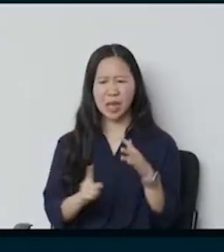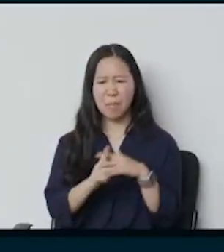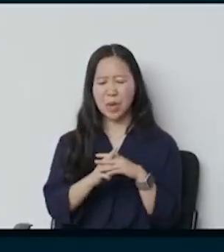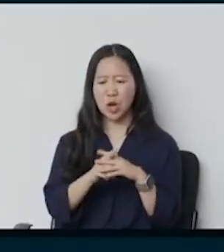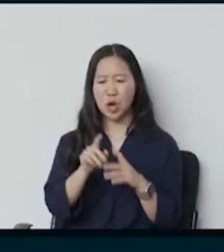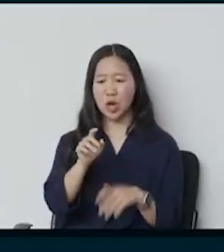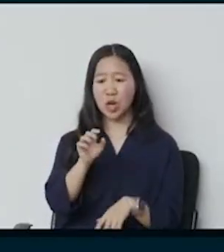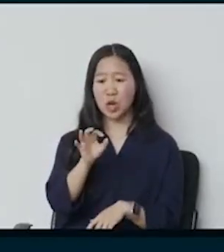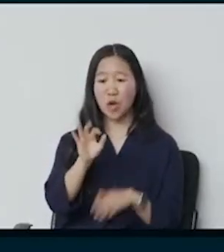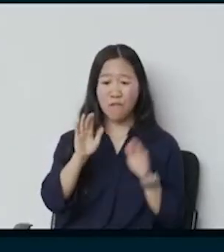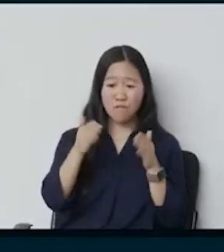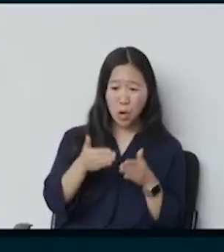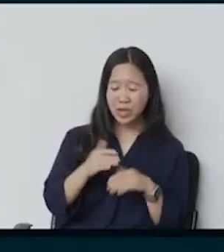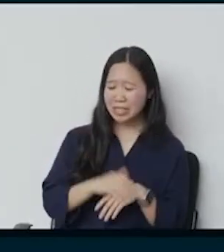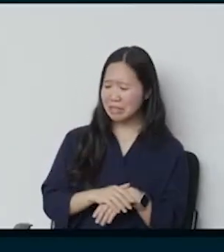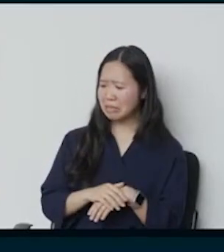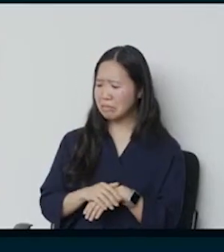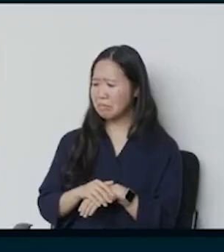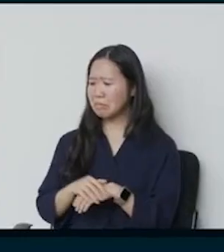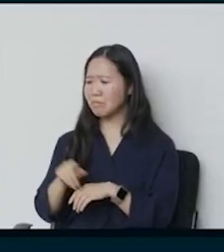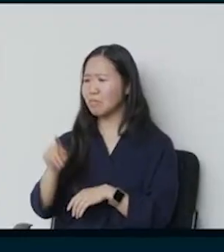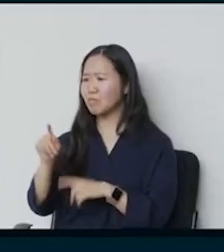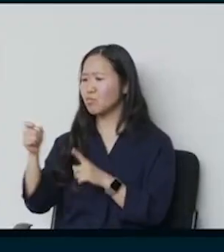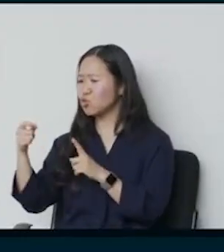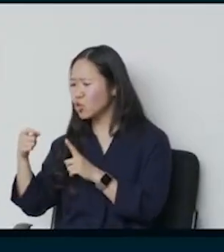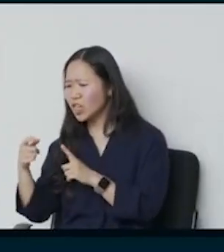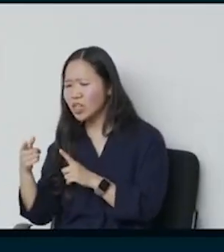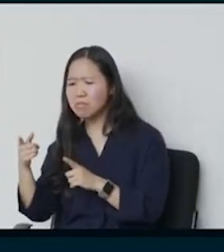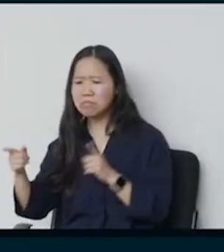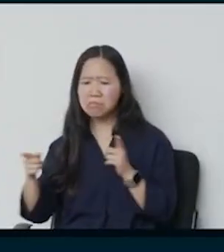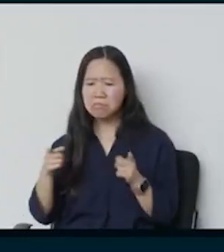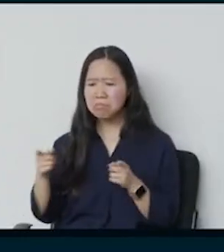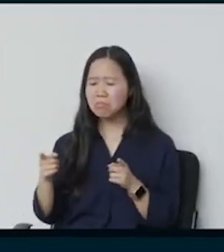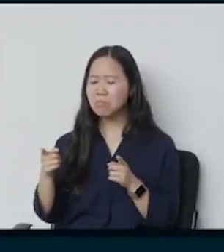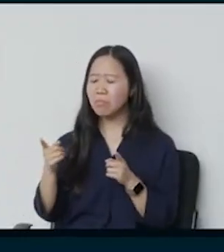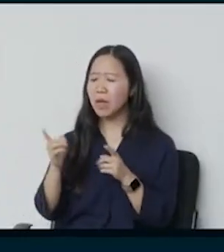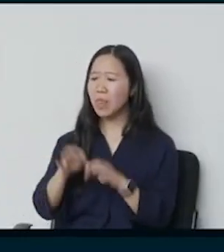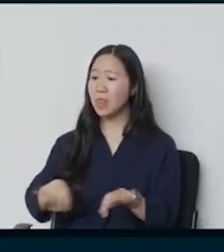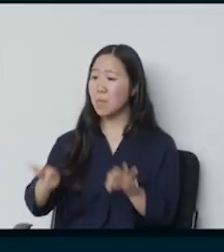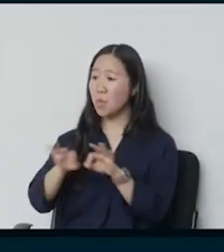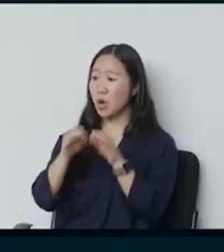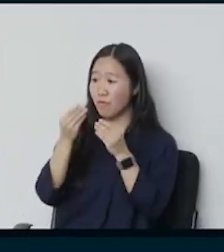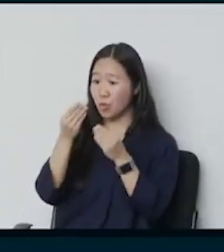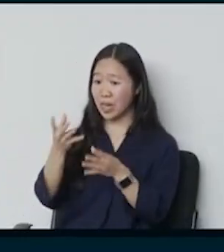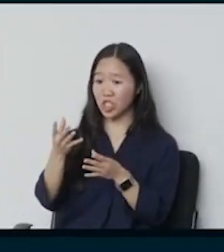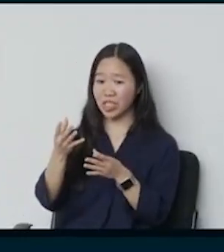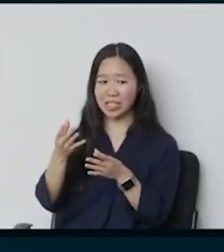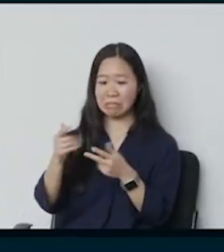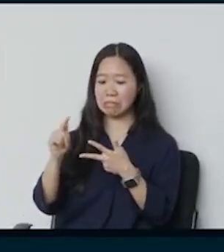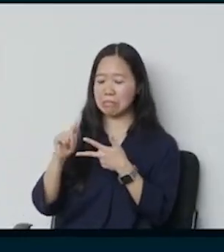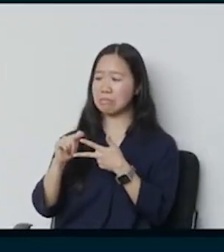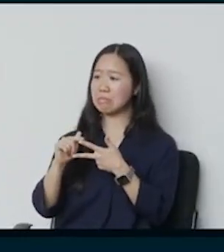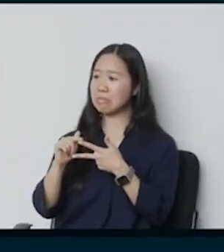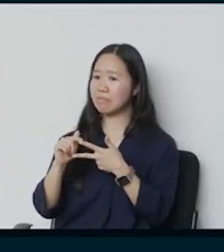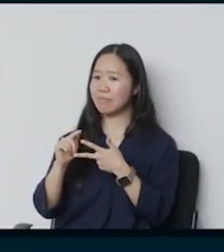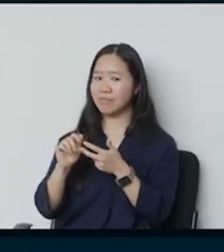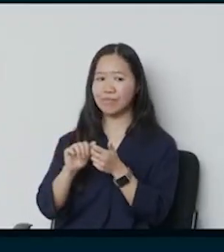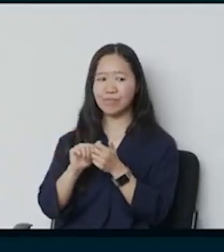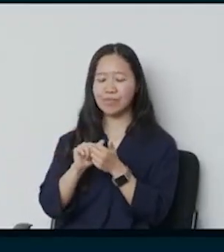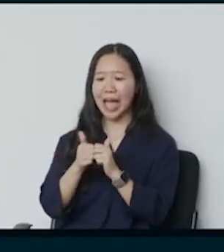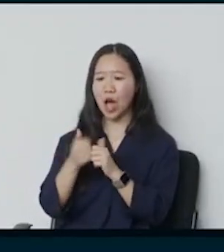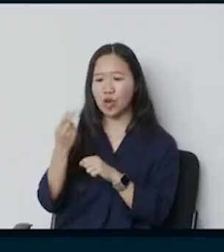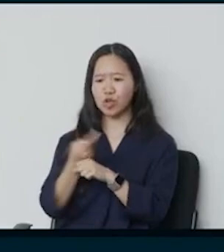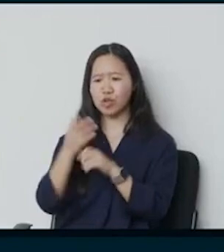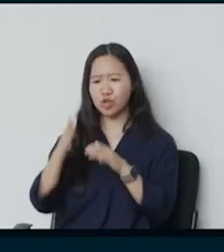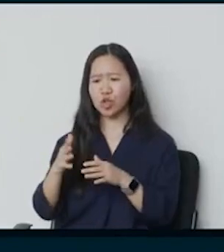activate the trigger? And if there's important information in that tooltip, how's that user going to see that information?